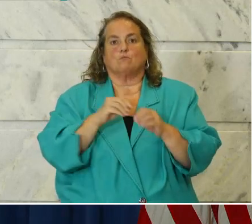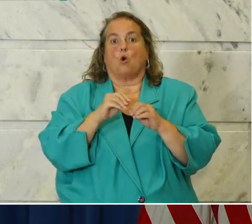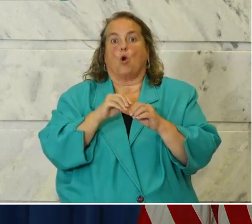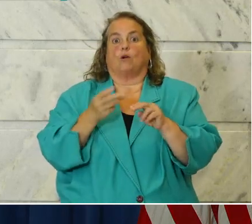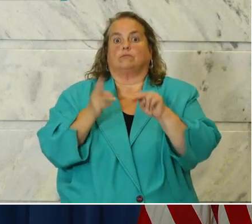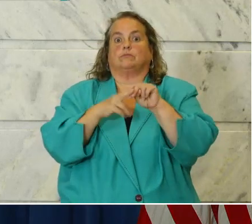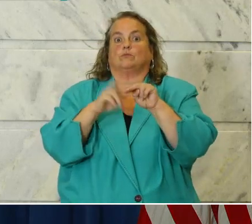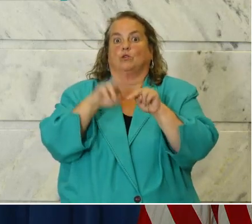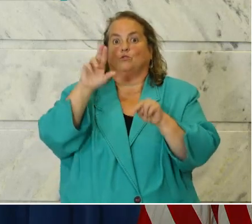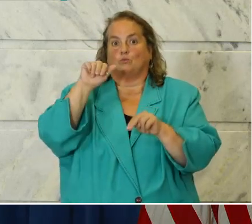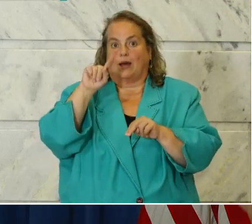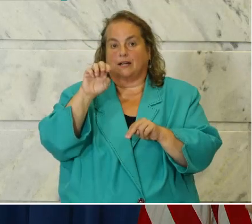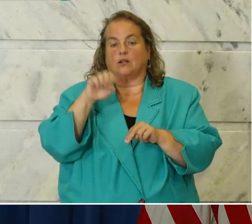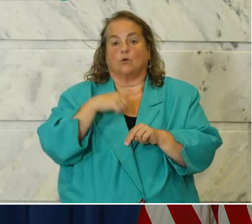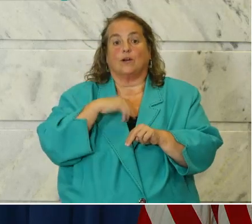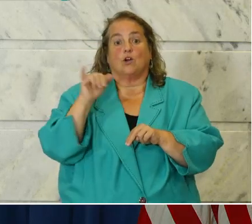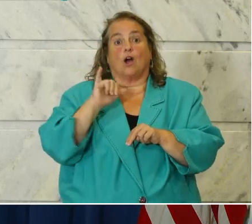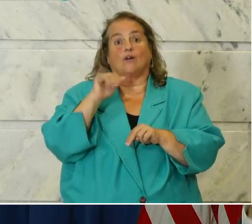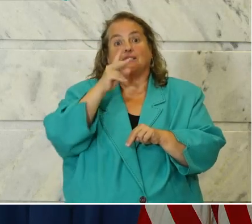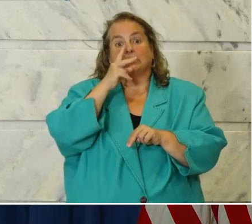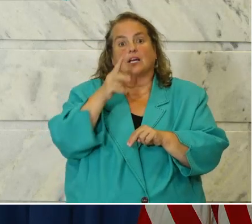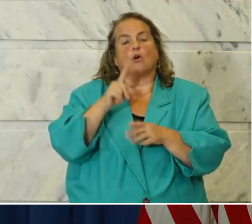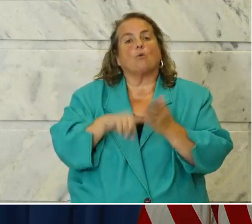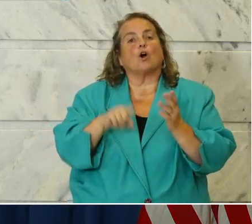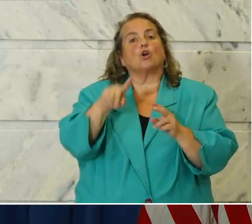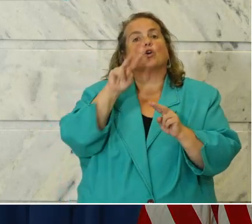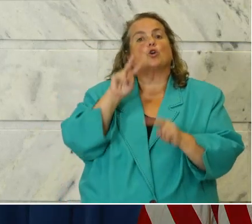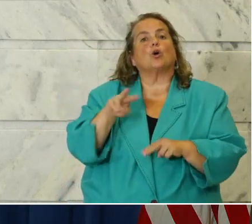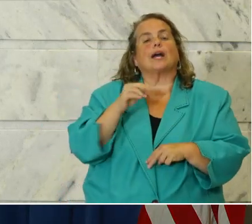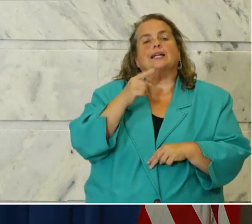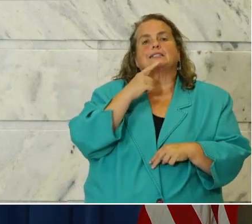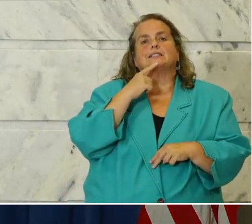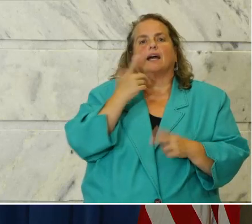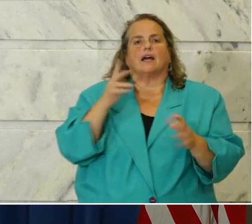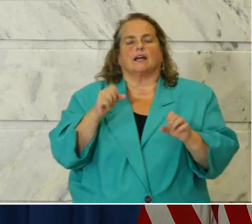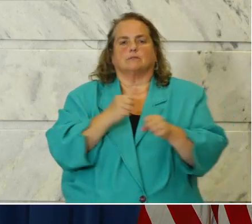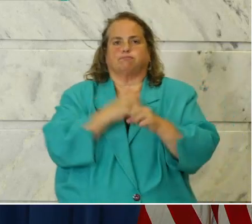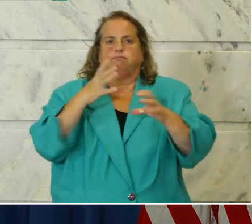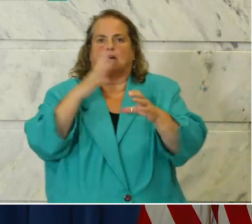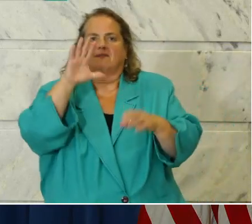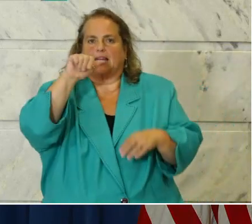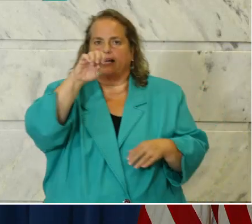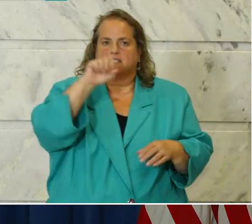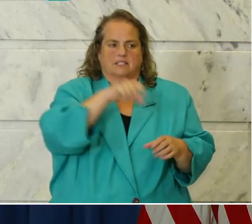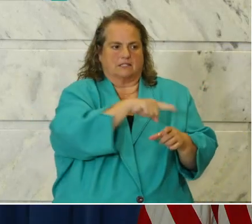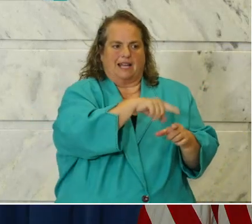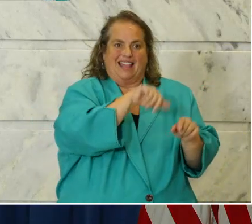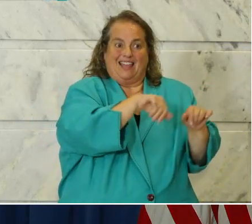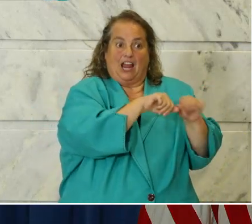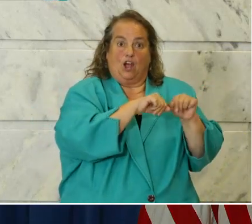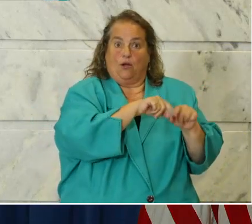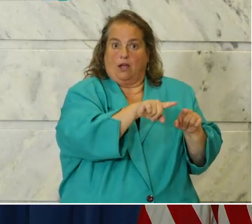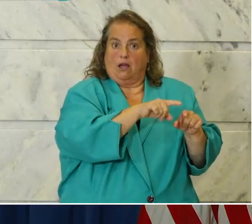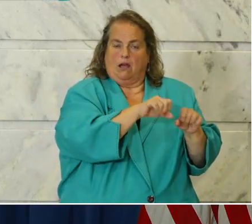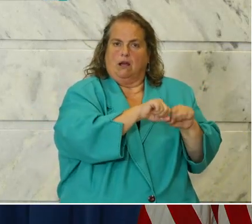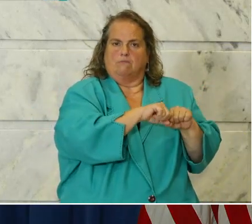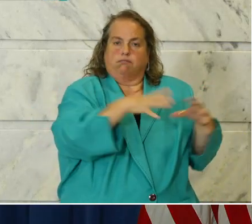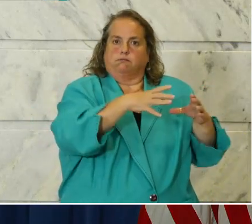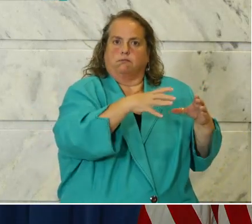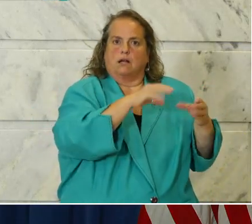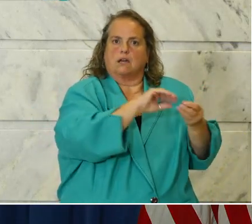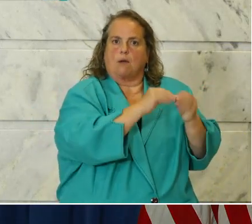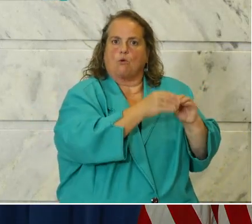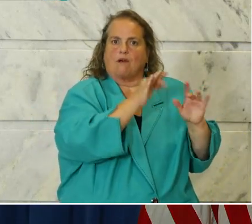we are also seeing what you would look at and say are explosions of cases in different areas. A couple things we know are